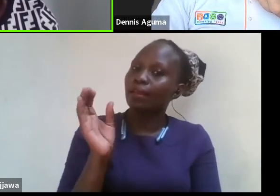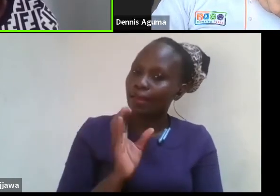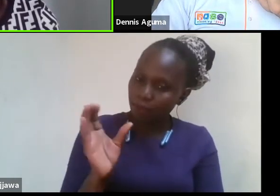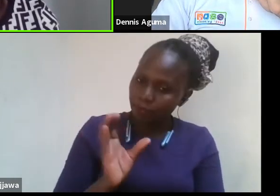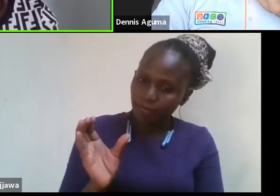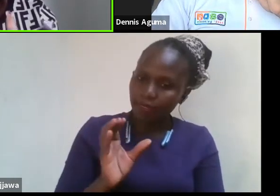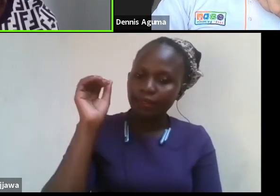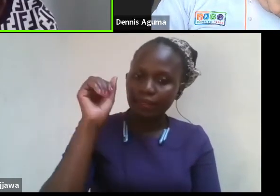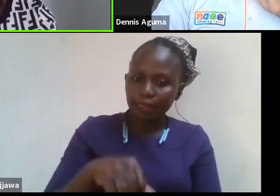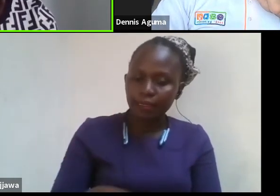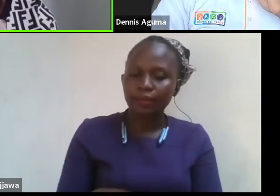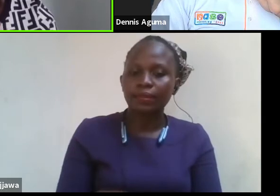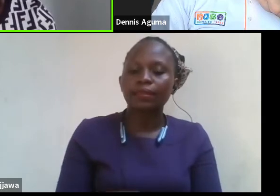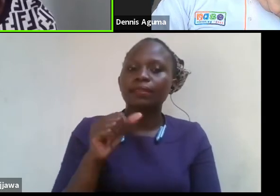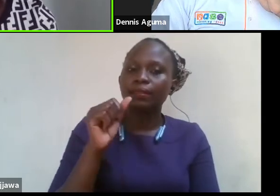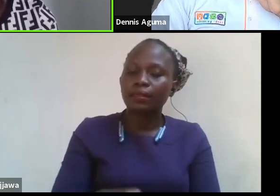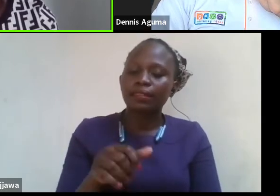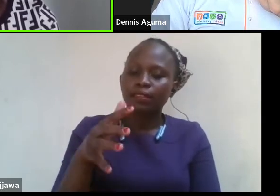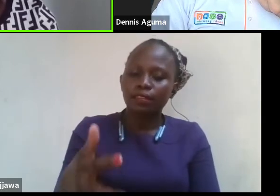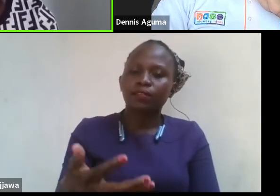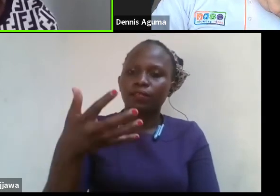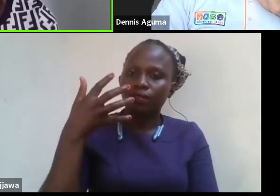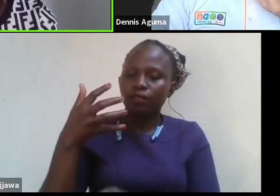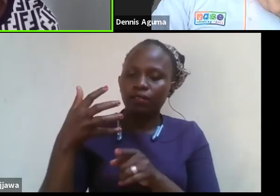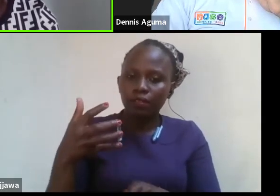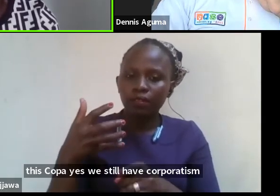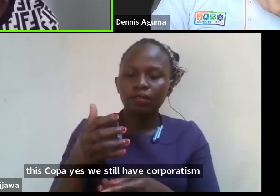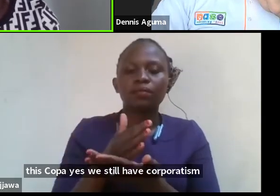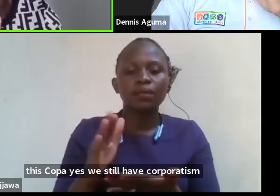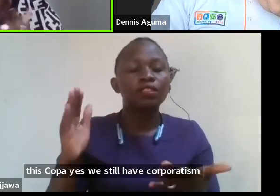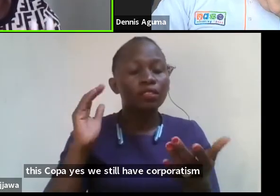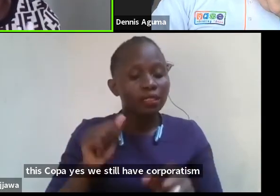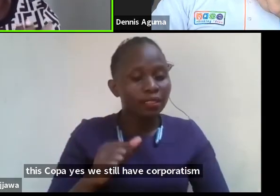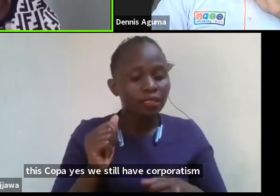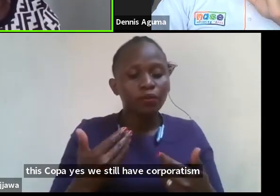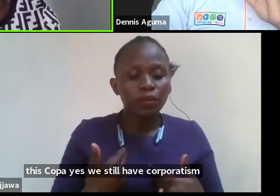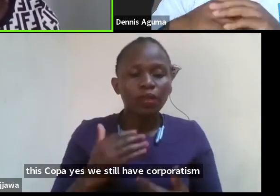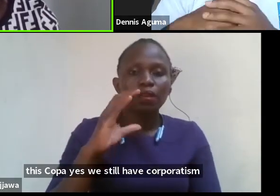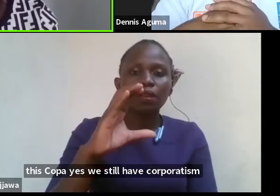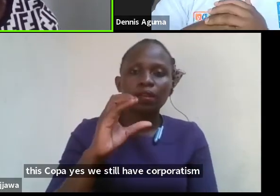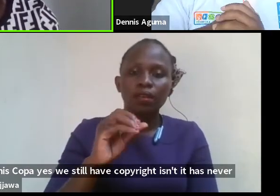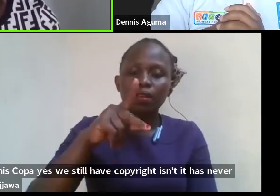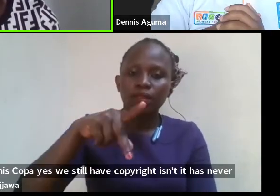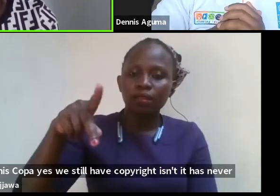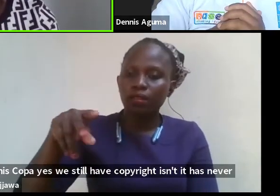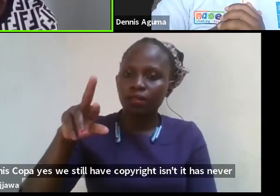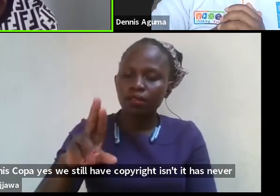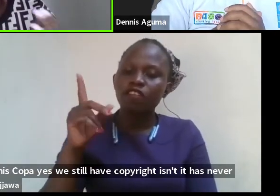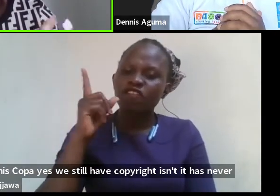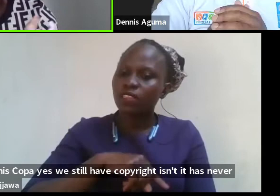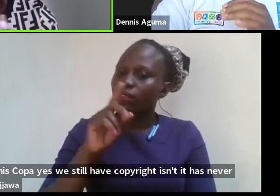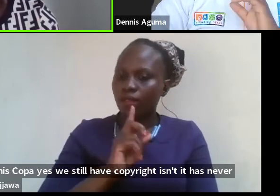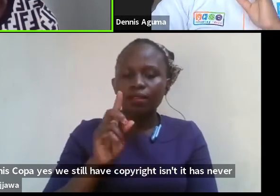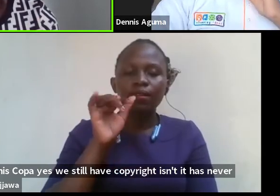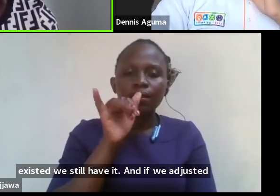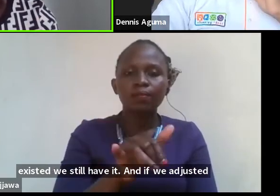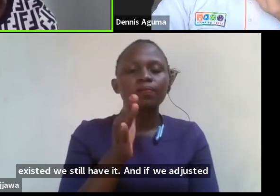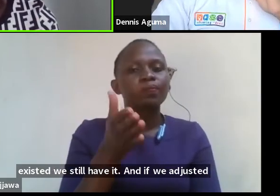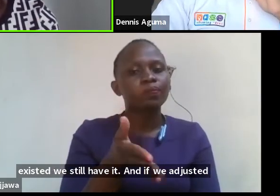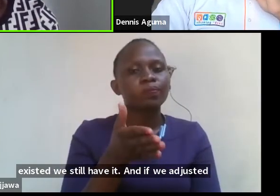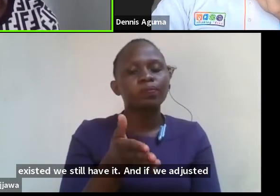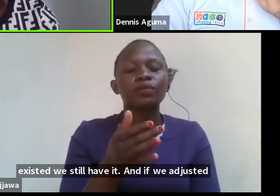to extract this copper. Yes, we still have copper. It has never got exhausted. We still have it. And we are just in that place